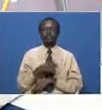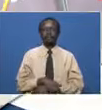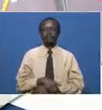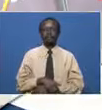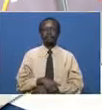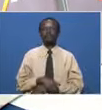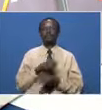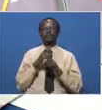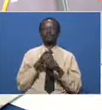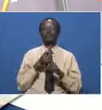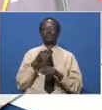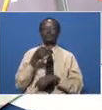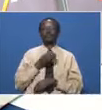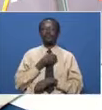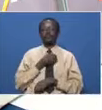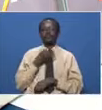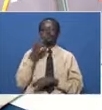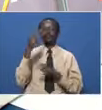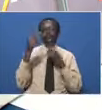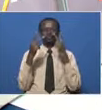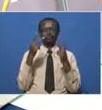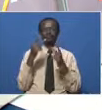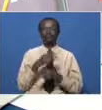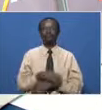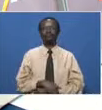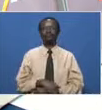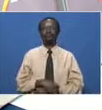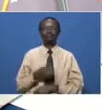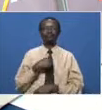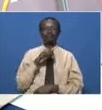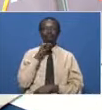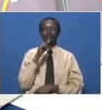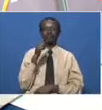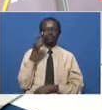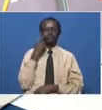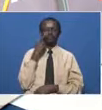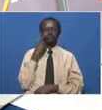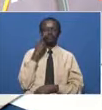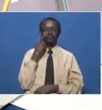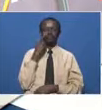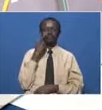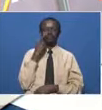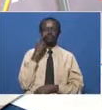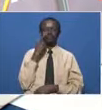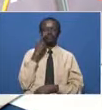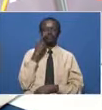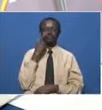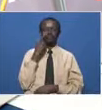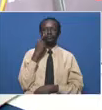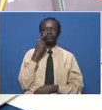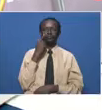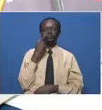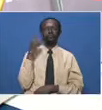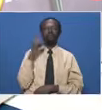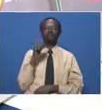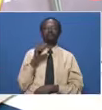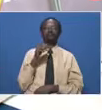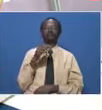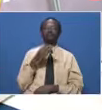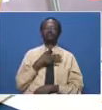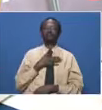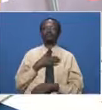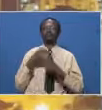view, from my point of view, thank you. I don't see. I'm talking on behalf of my constituents. Thank you